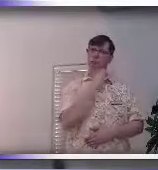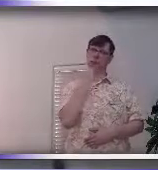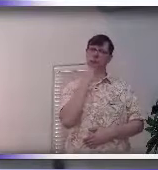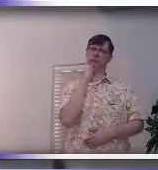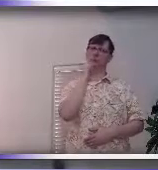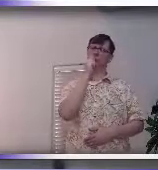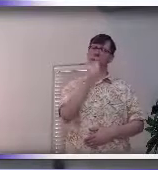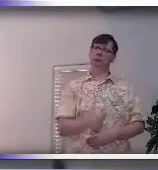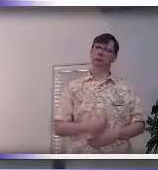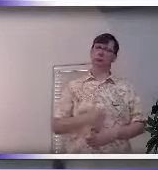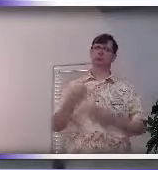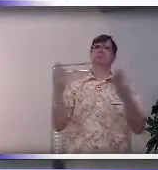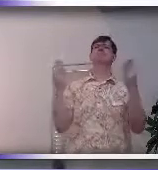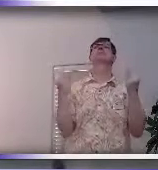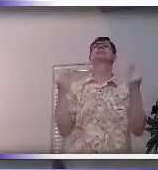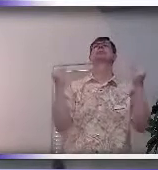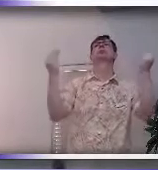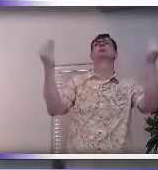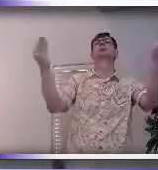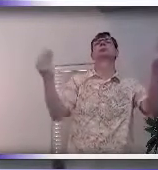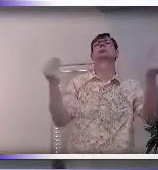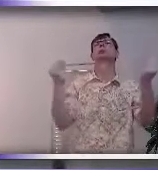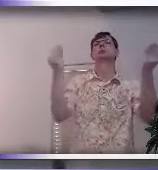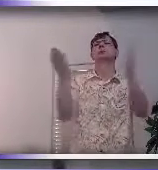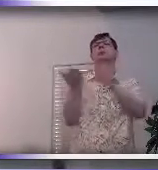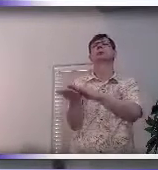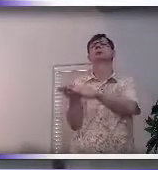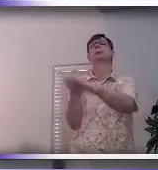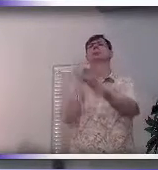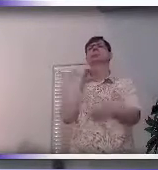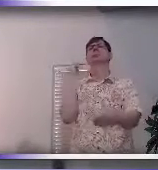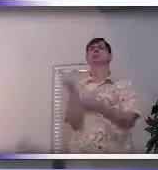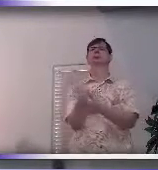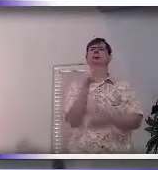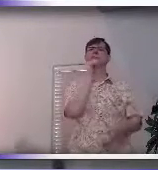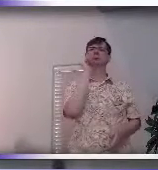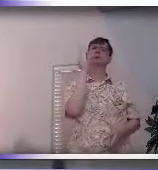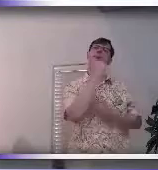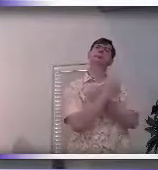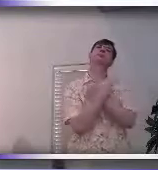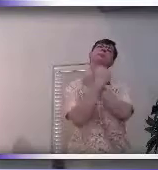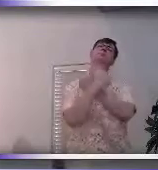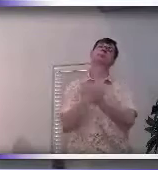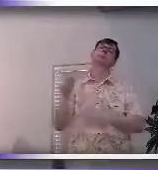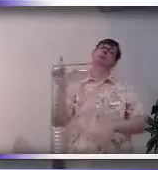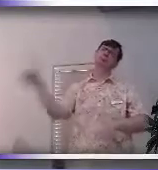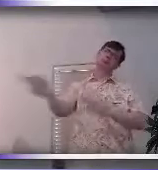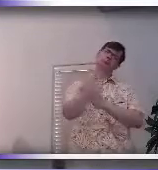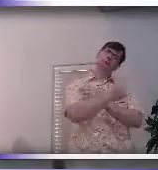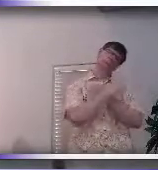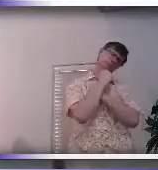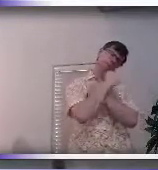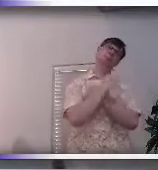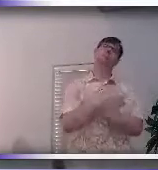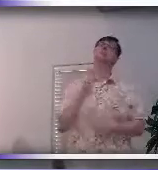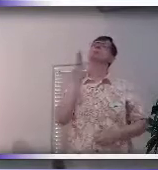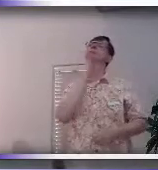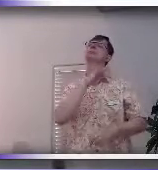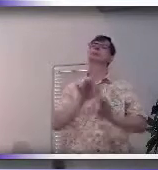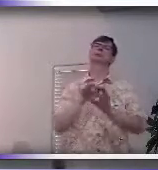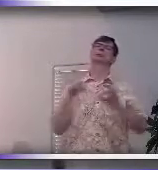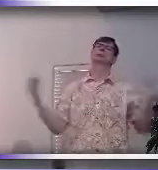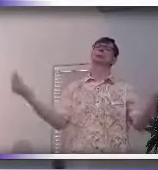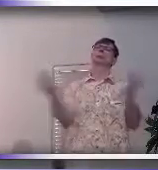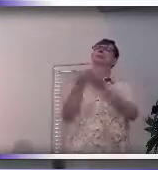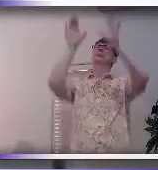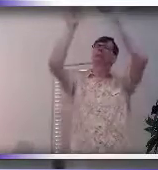authentically rich, as beloved of the beloved, being part of this great